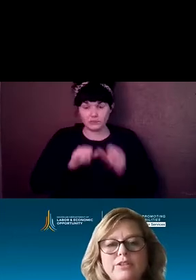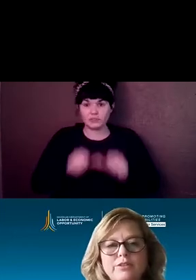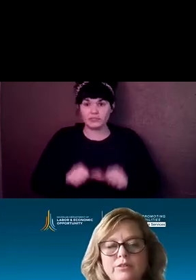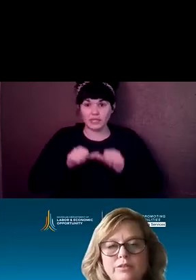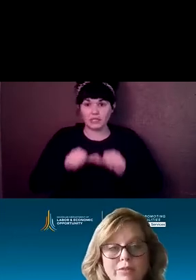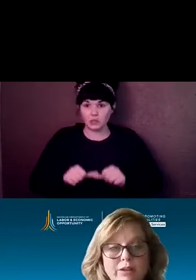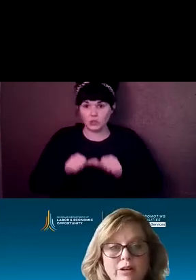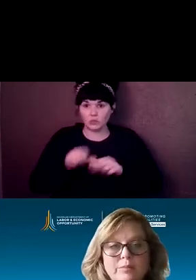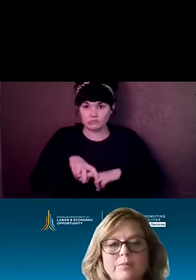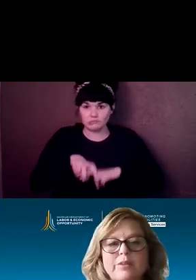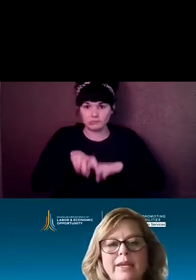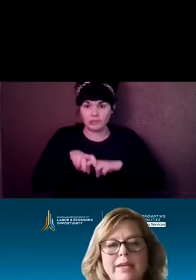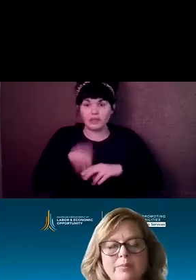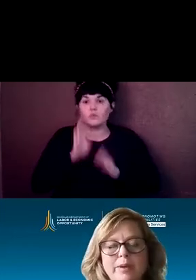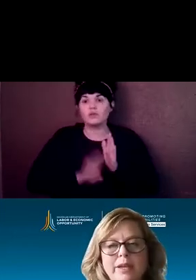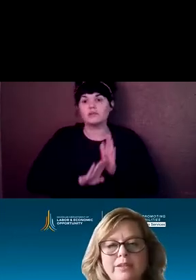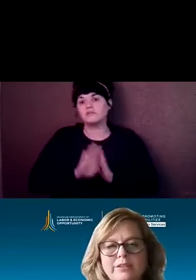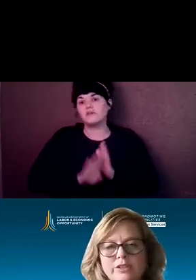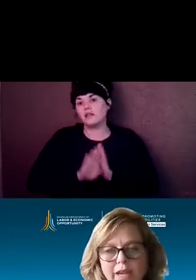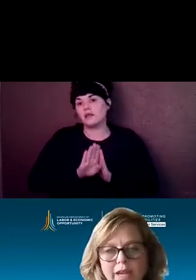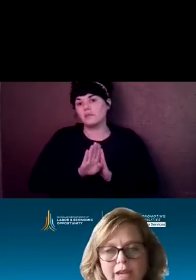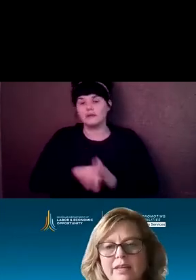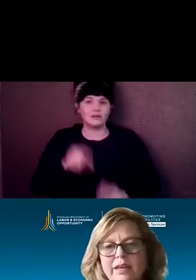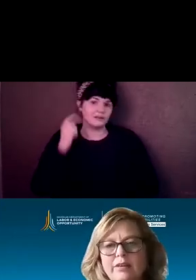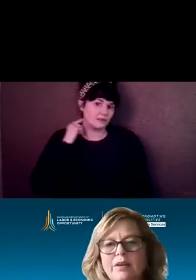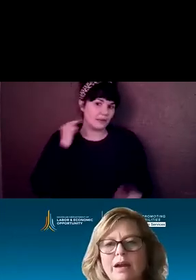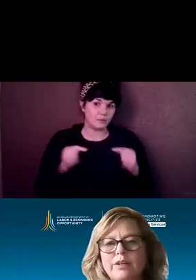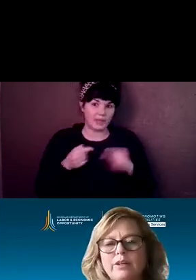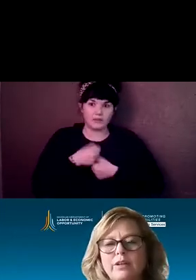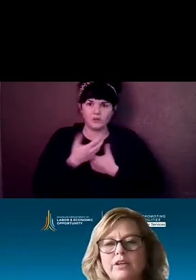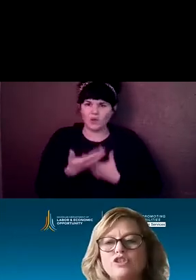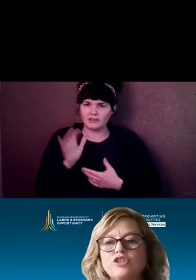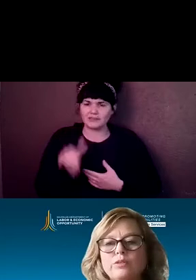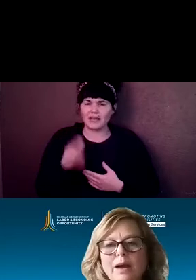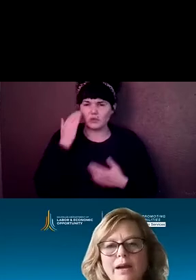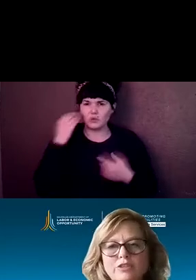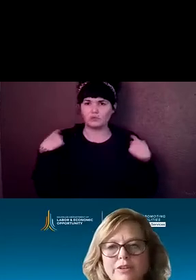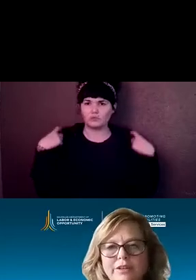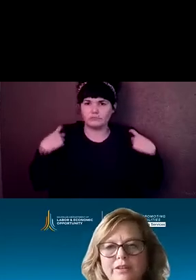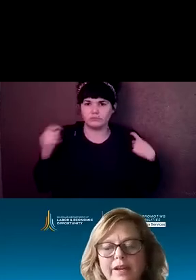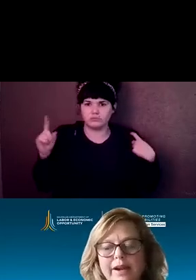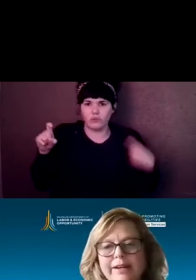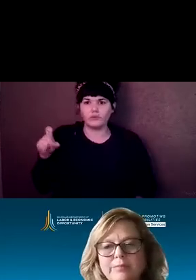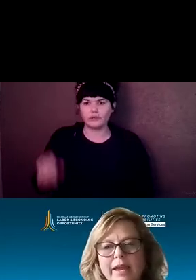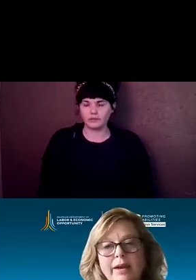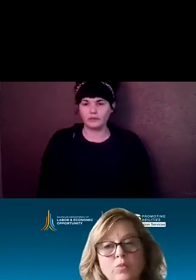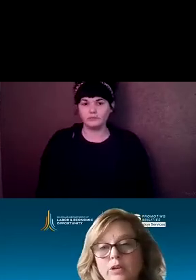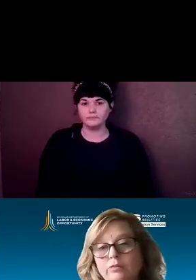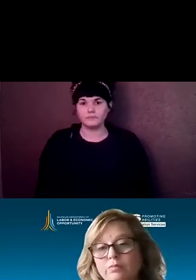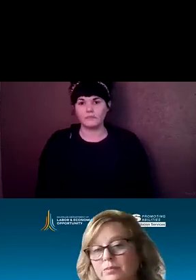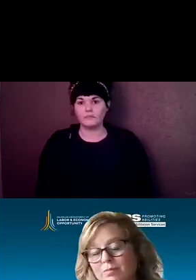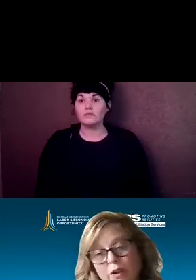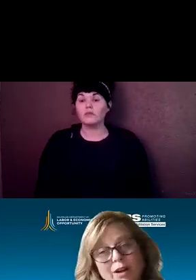going to develop some of that neck pain, and it just kind of creates that rounded shoulder posturing. At